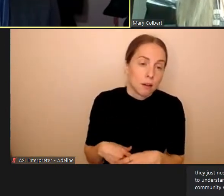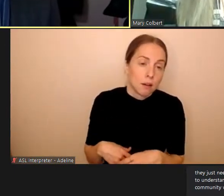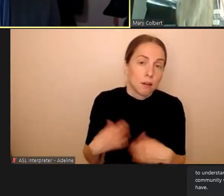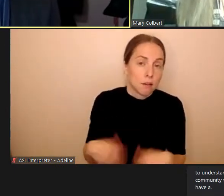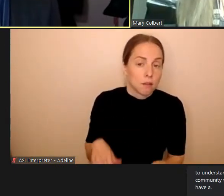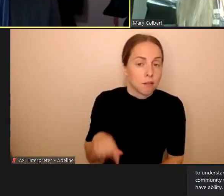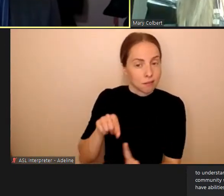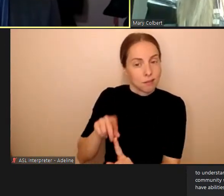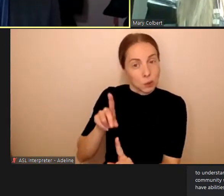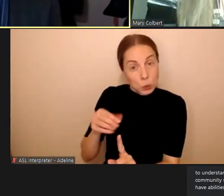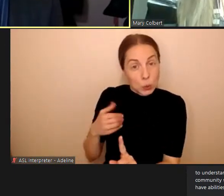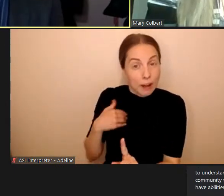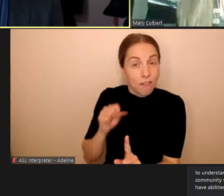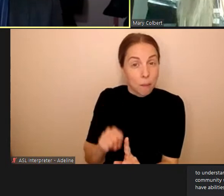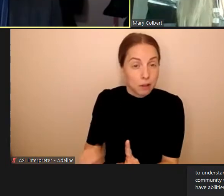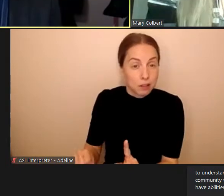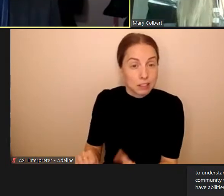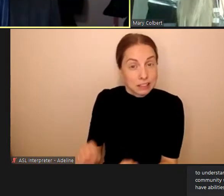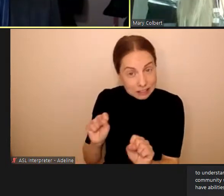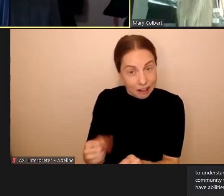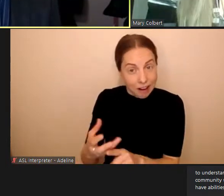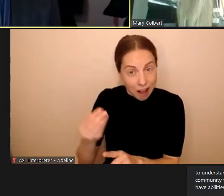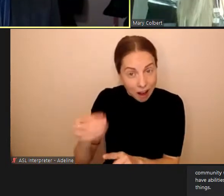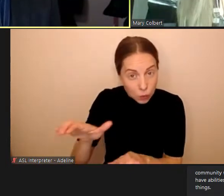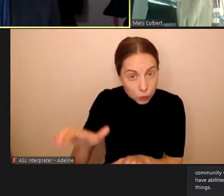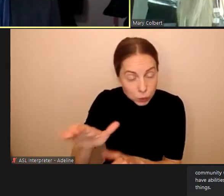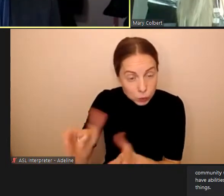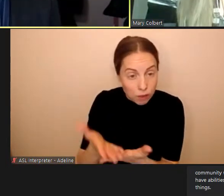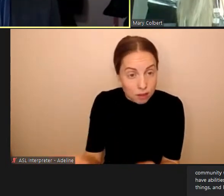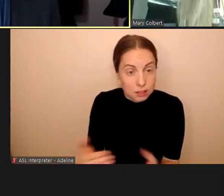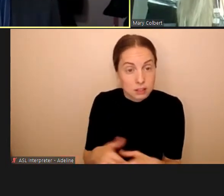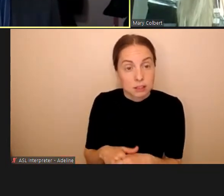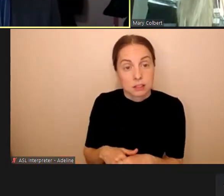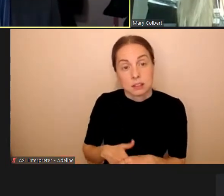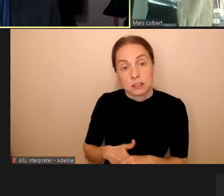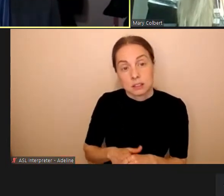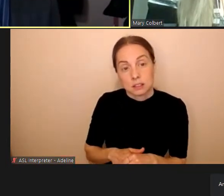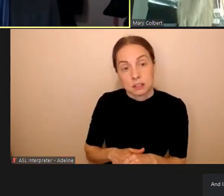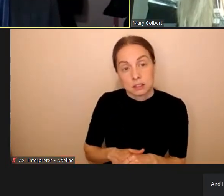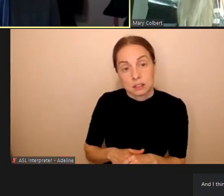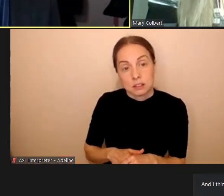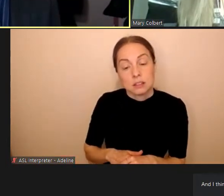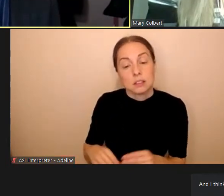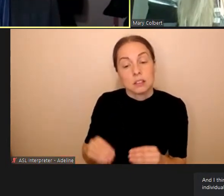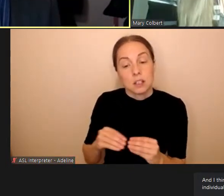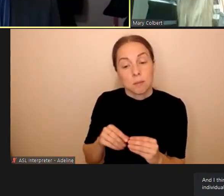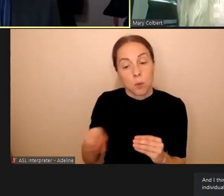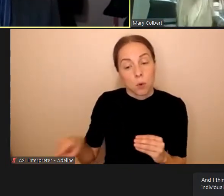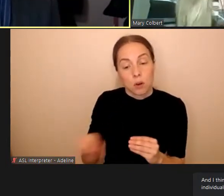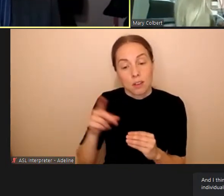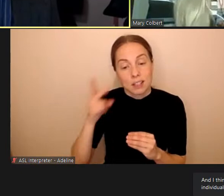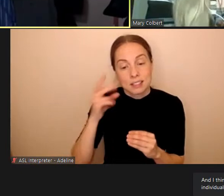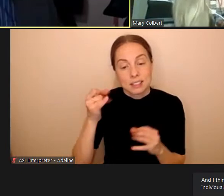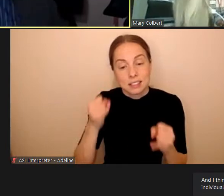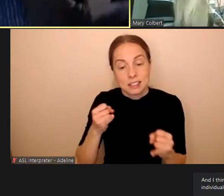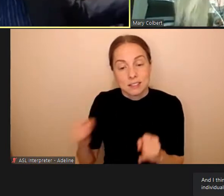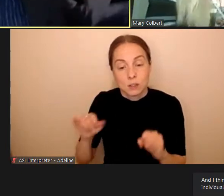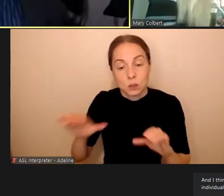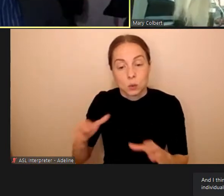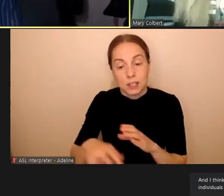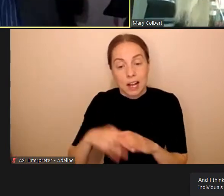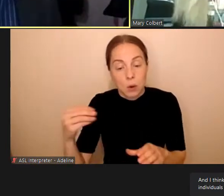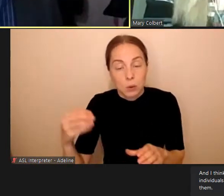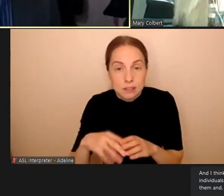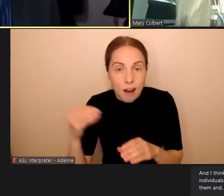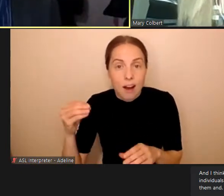have abilities and is able to get out and do things. And I think, you know, and more they see individuals doing it outside in the, all around